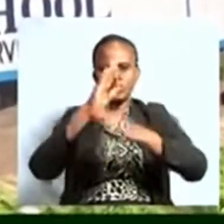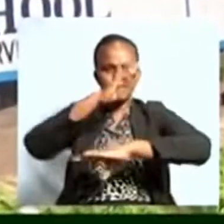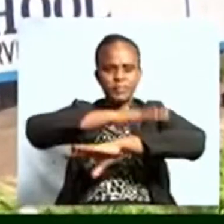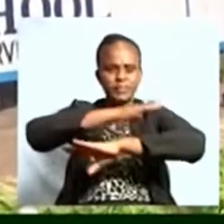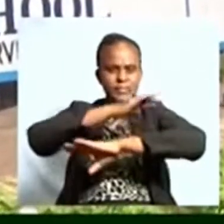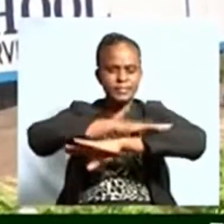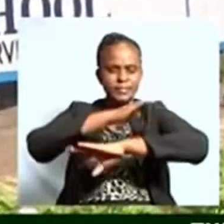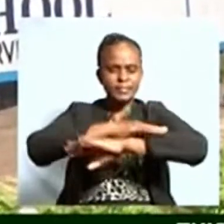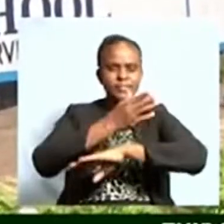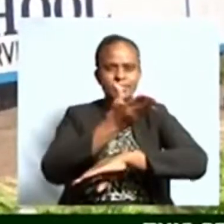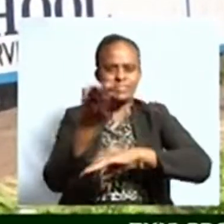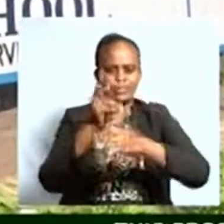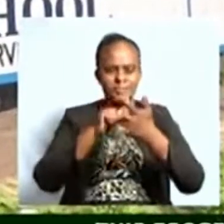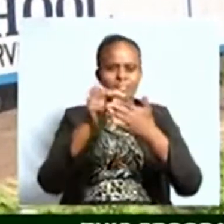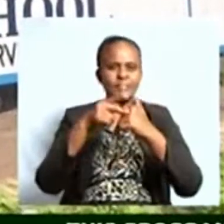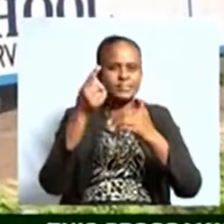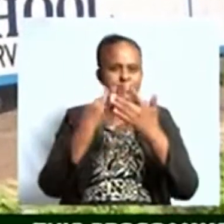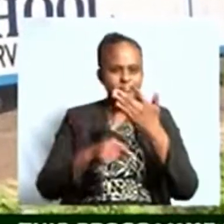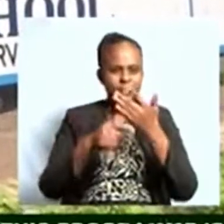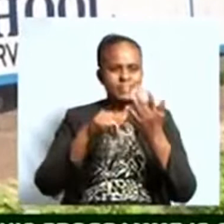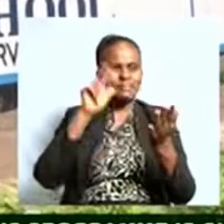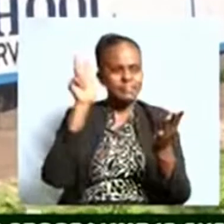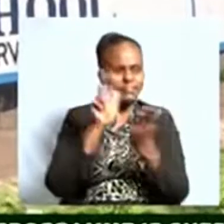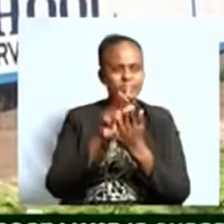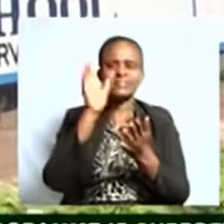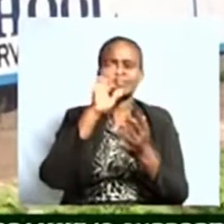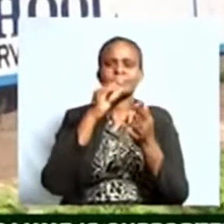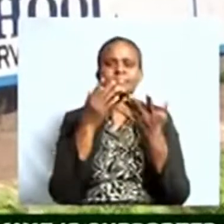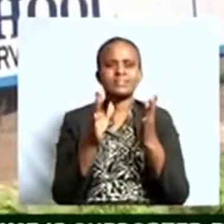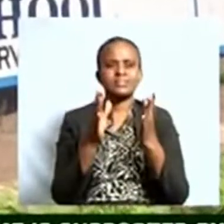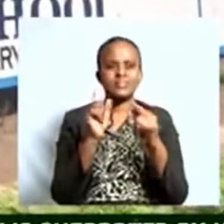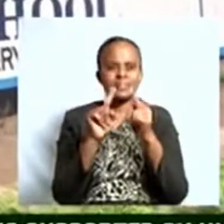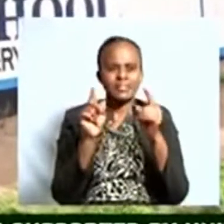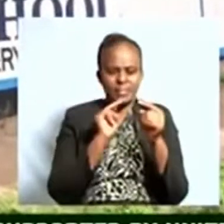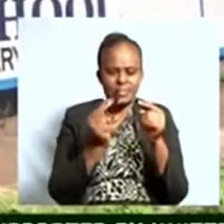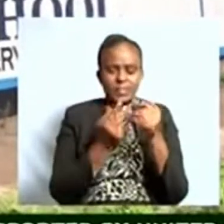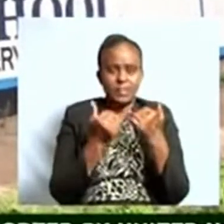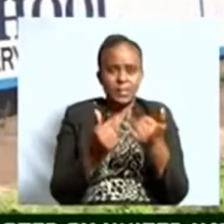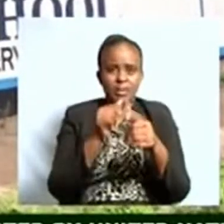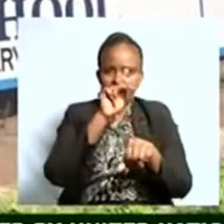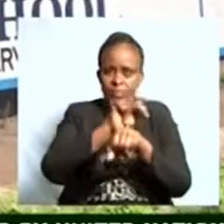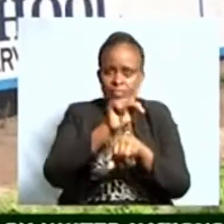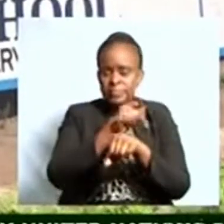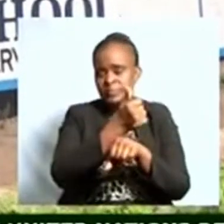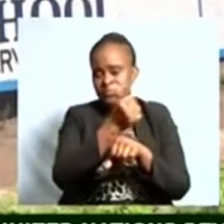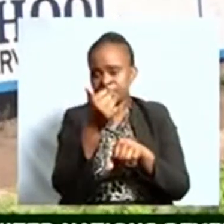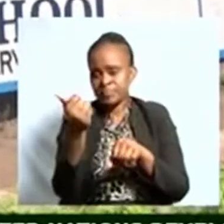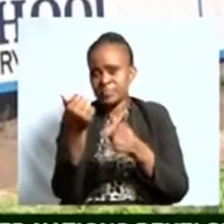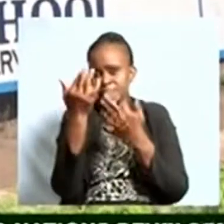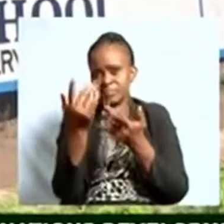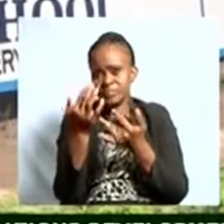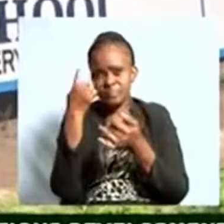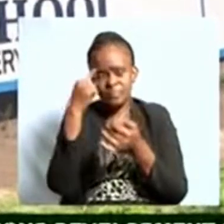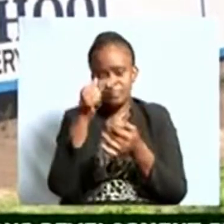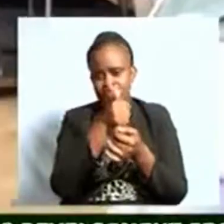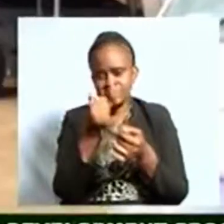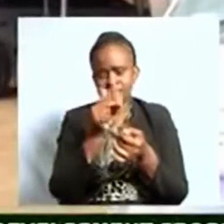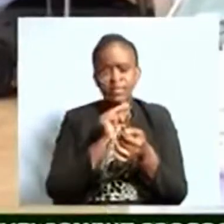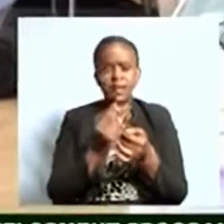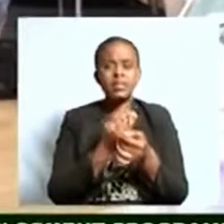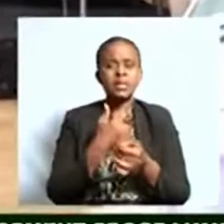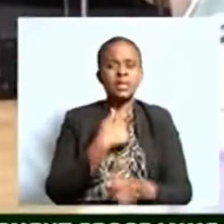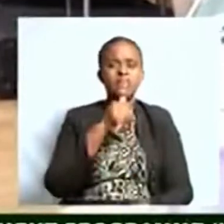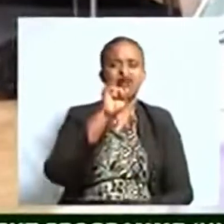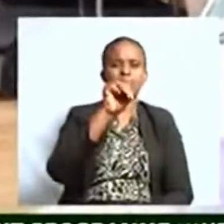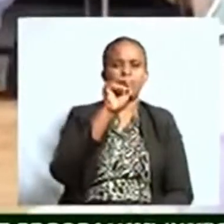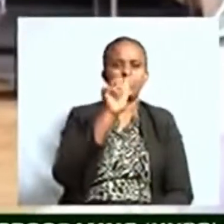Those programs have been approved already. But other projects that we are waiting for, we have Madimba Bridge there